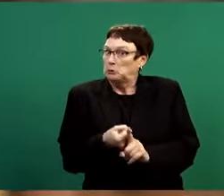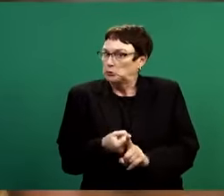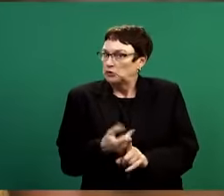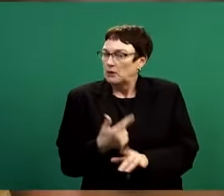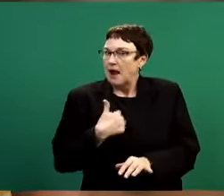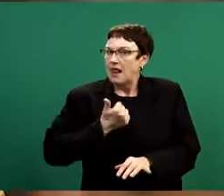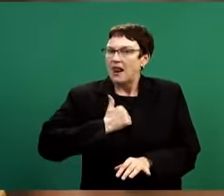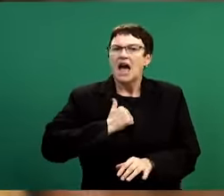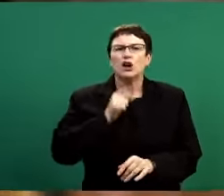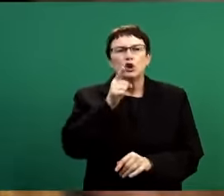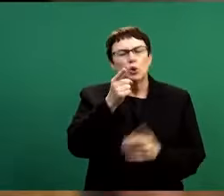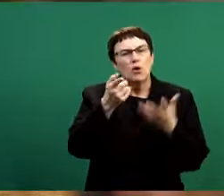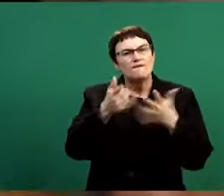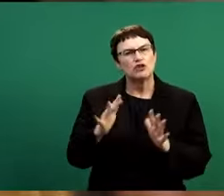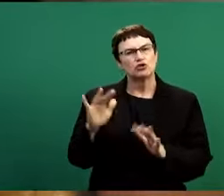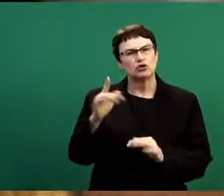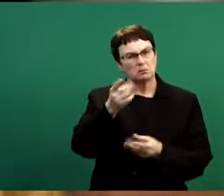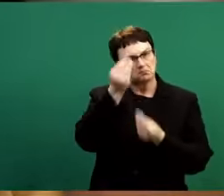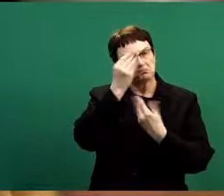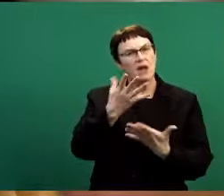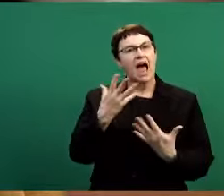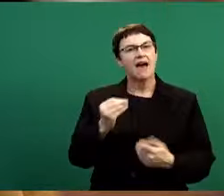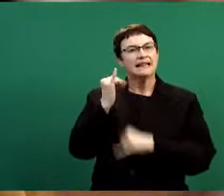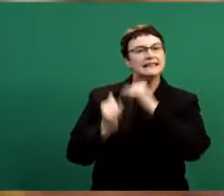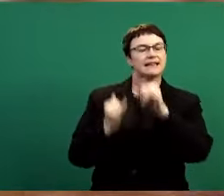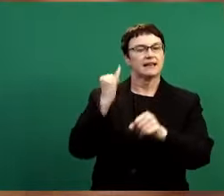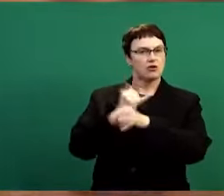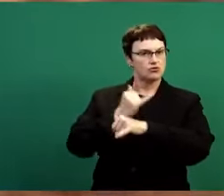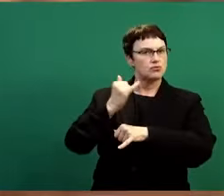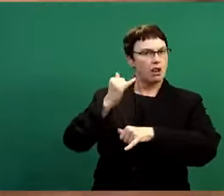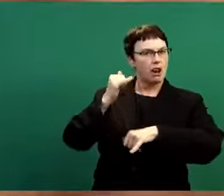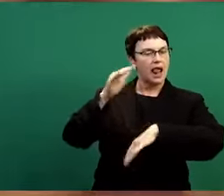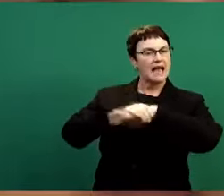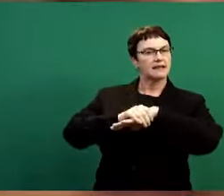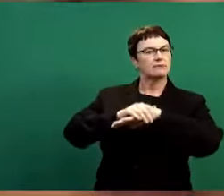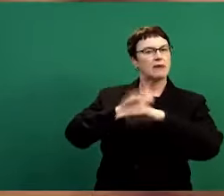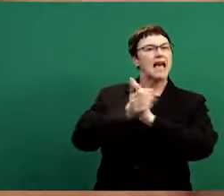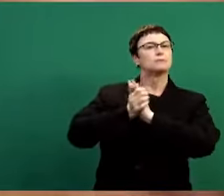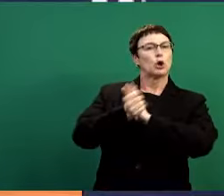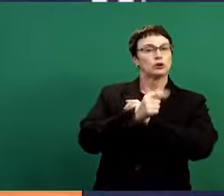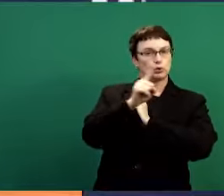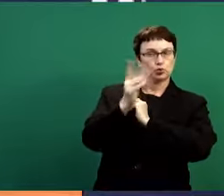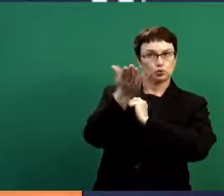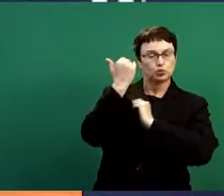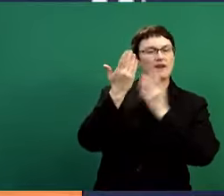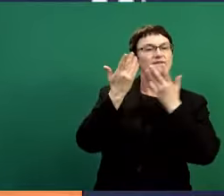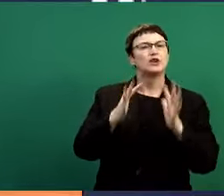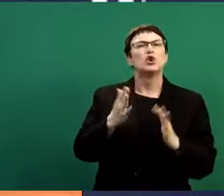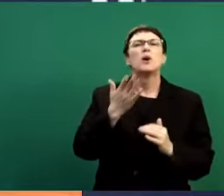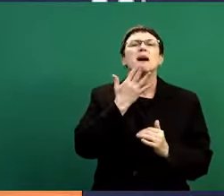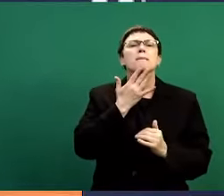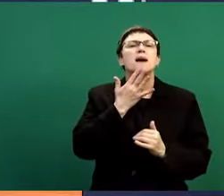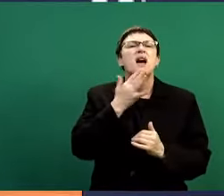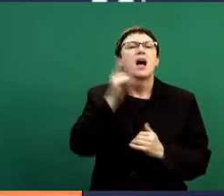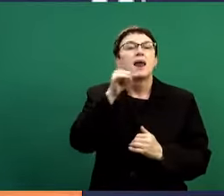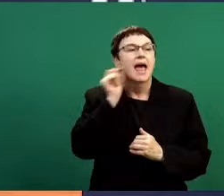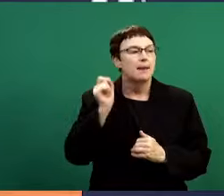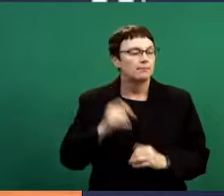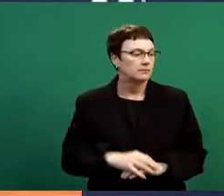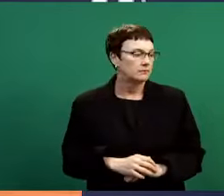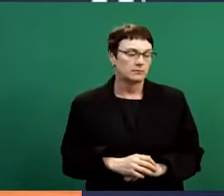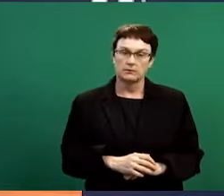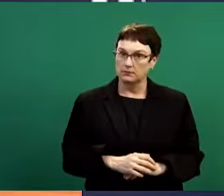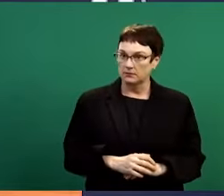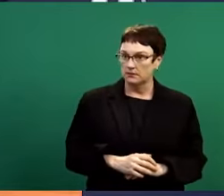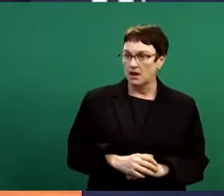international experts that you've roped in your discussion with National Treasury over Chief Ekra. Thank you. You will get them when we come out